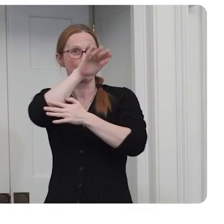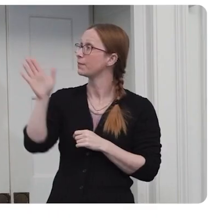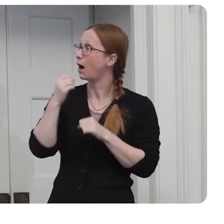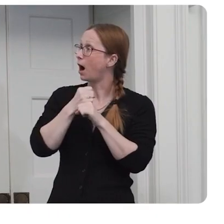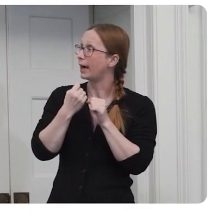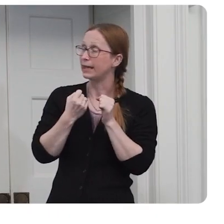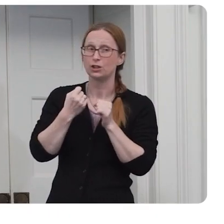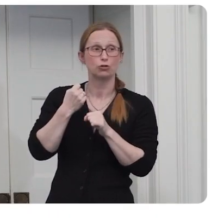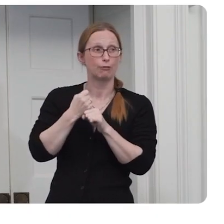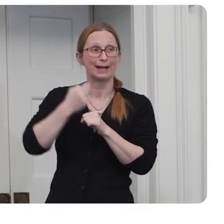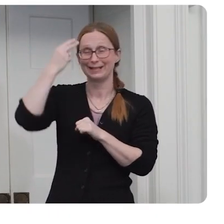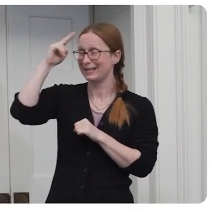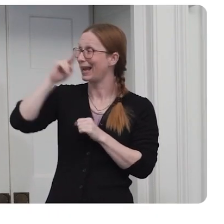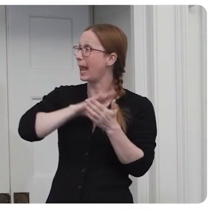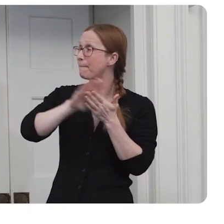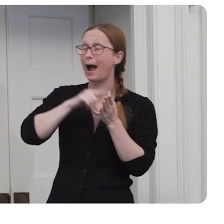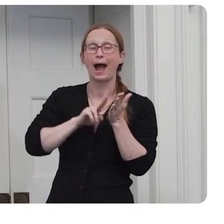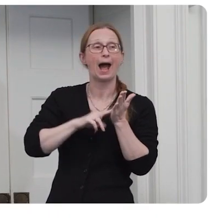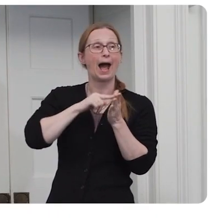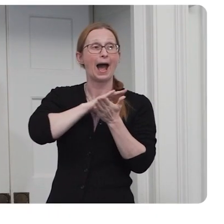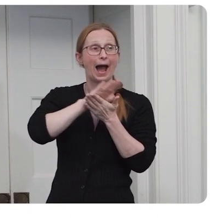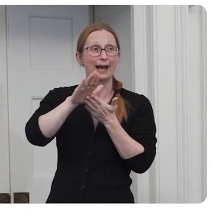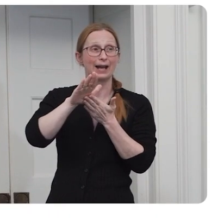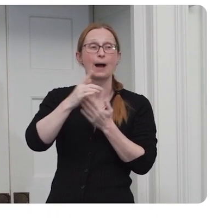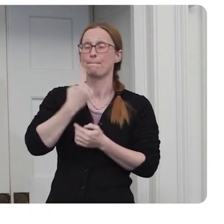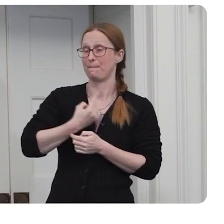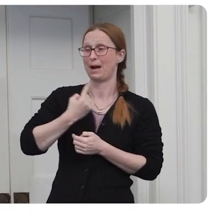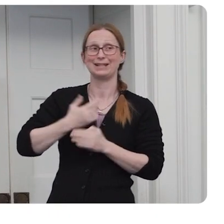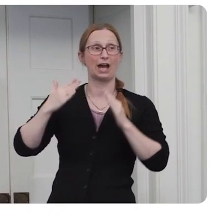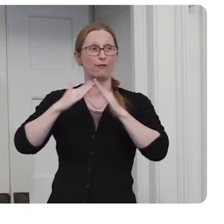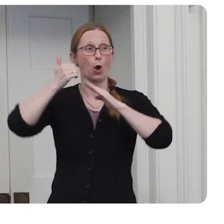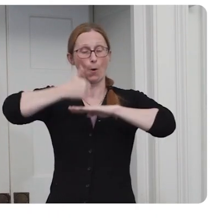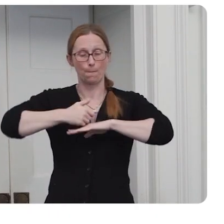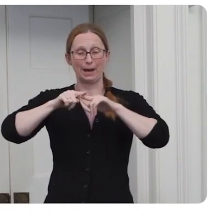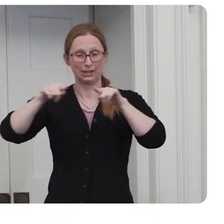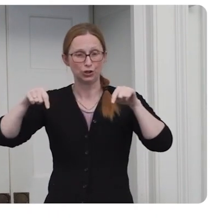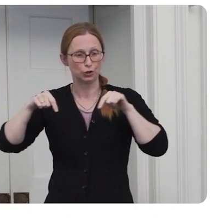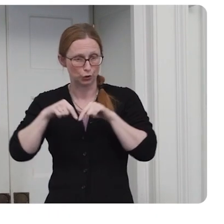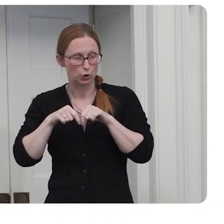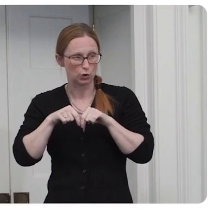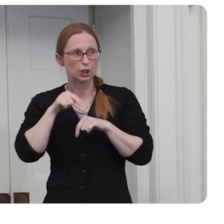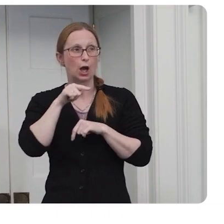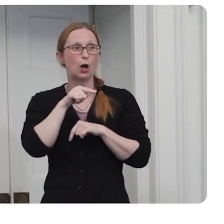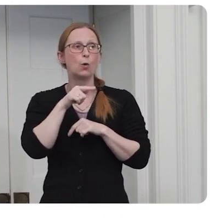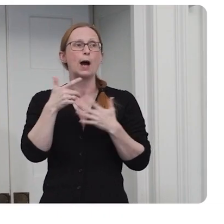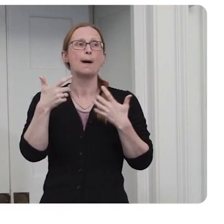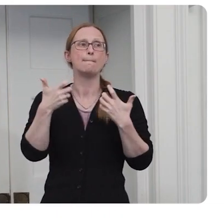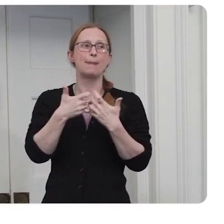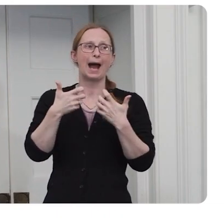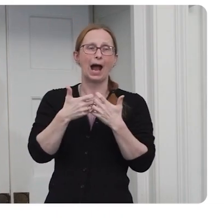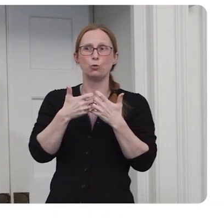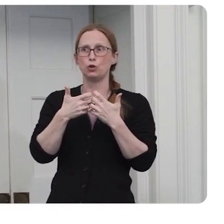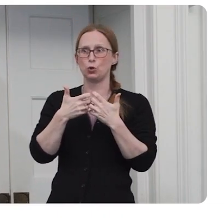that. Hi, Grace. My name's Hannah. I also have a home-based studio. How do you